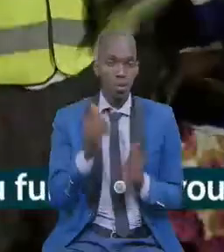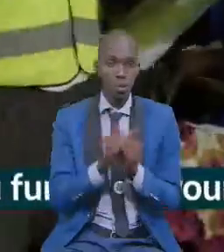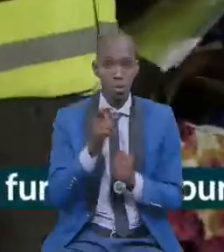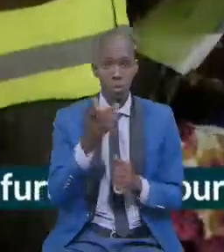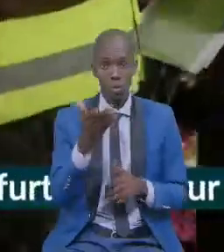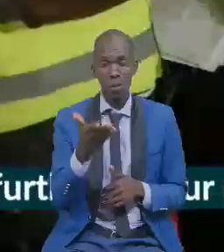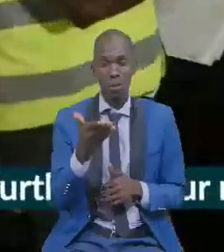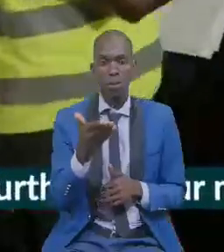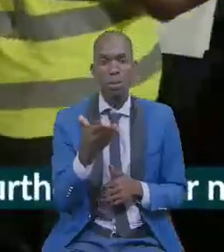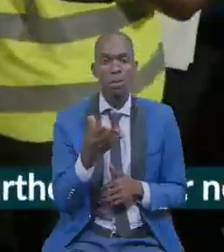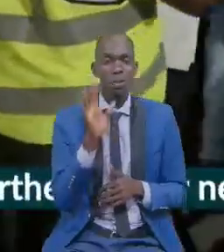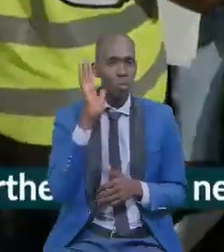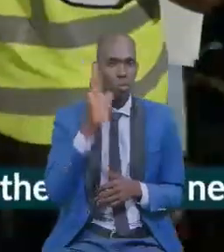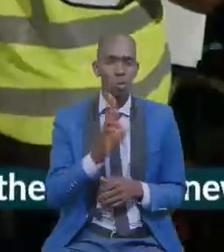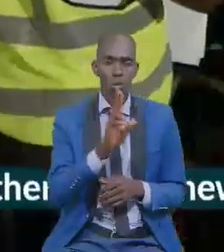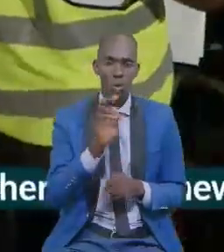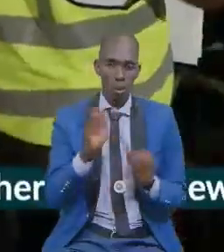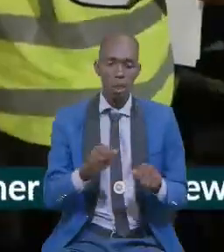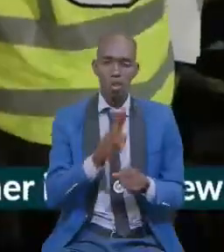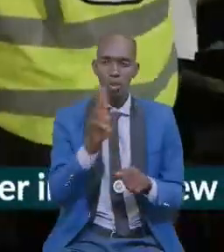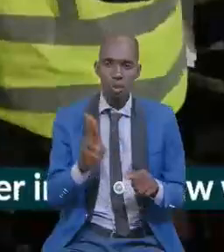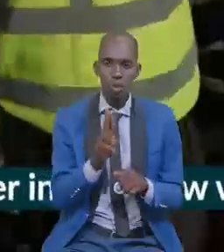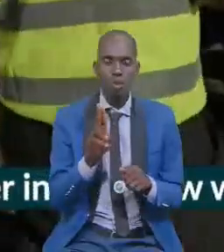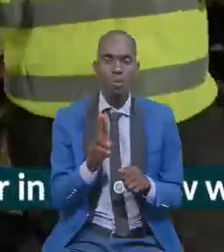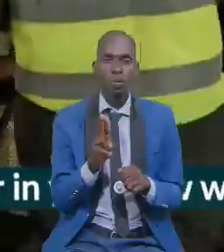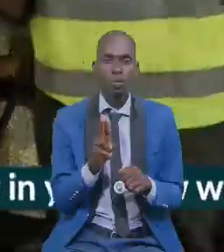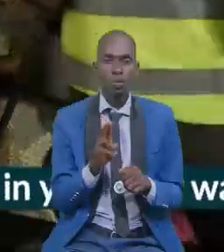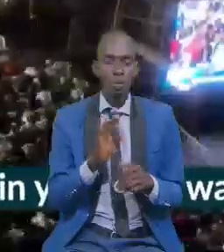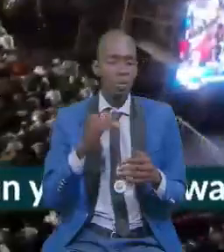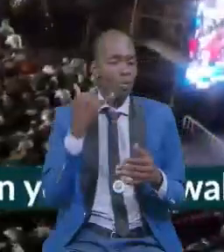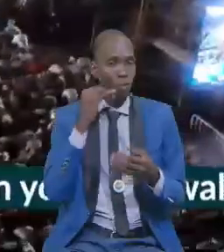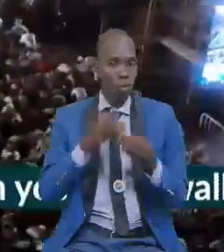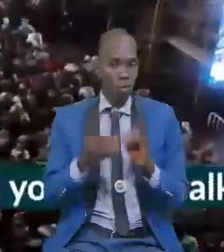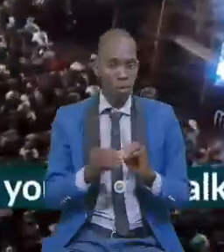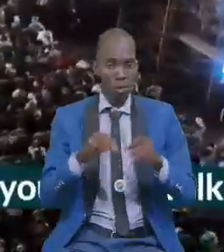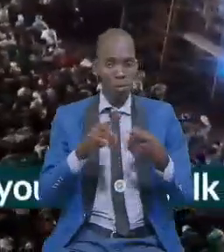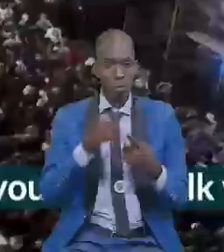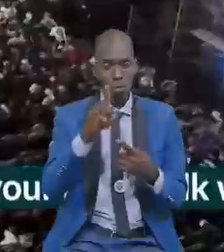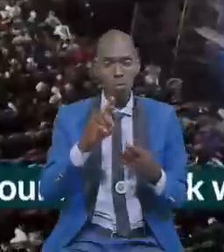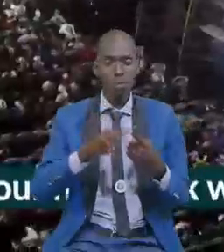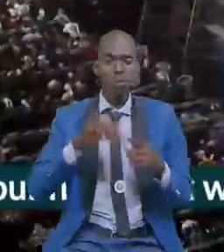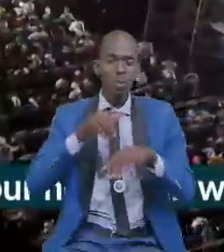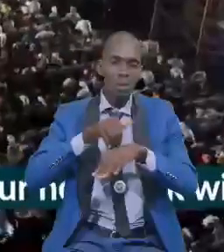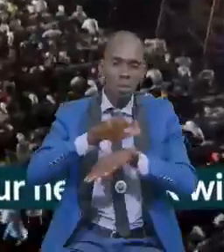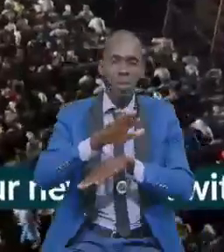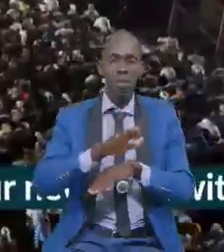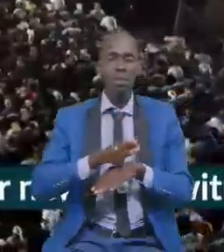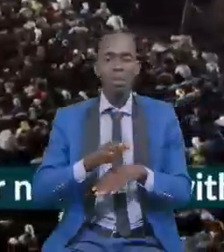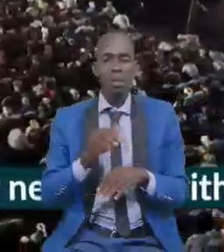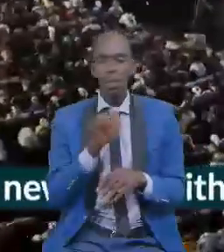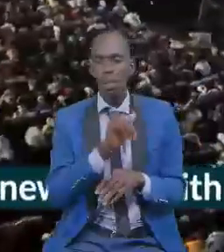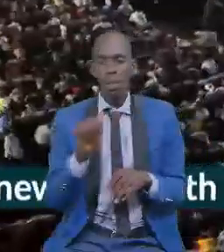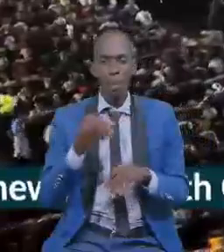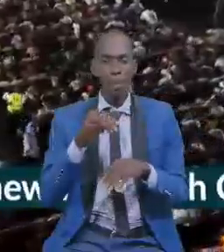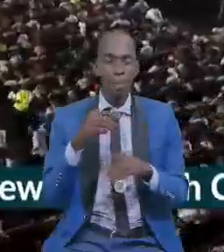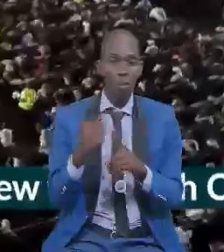this phone number you can send SMS to or WhatsApp to these phone numbers.